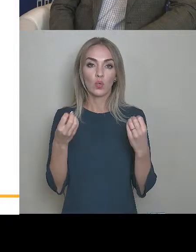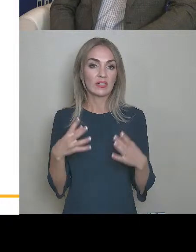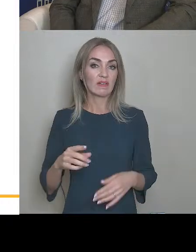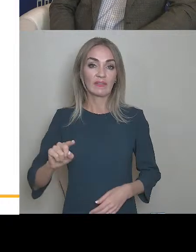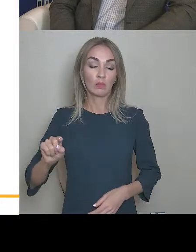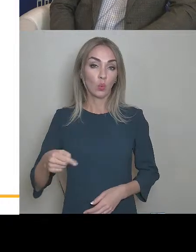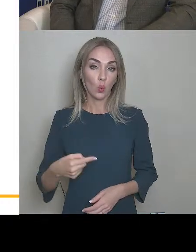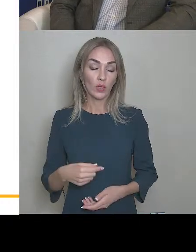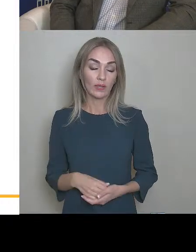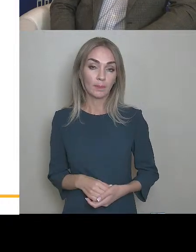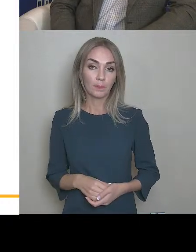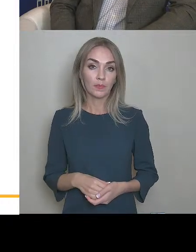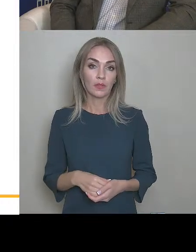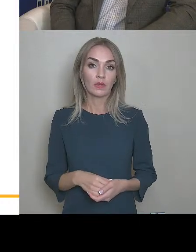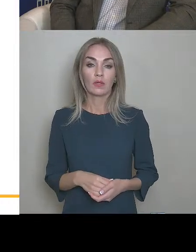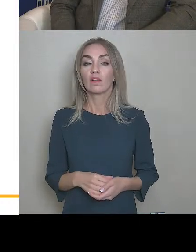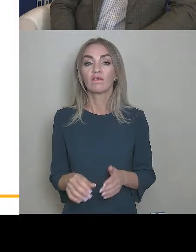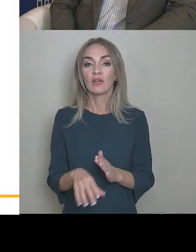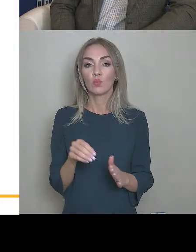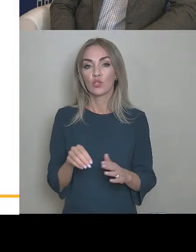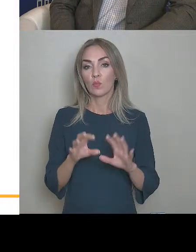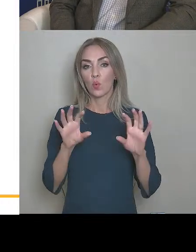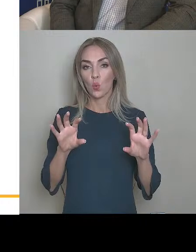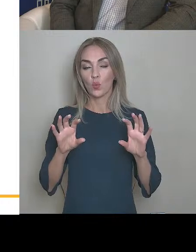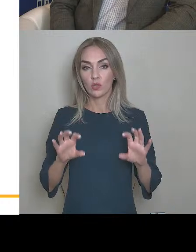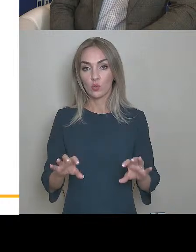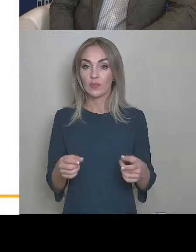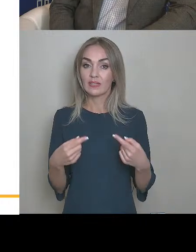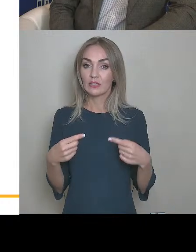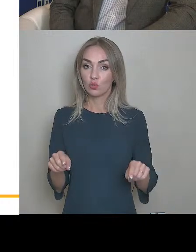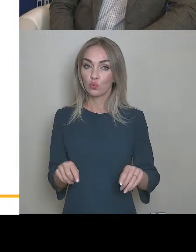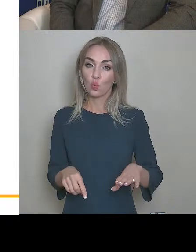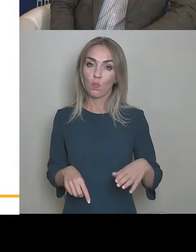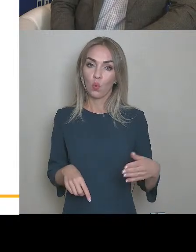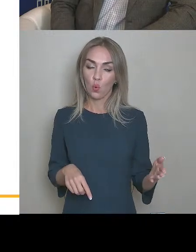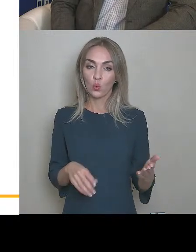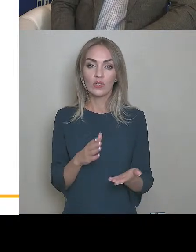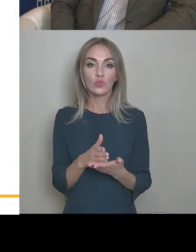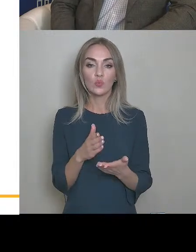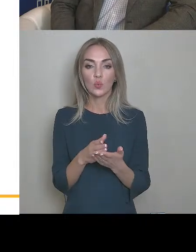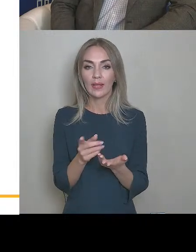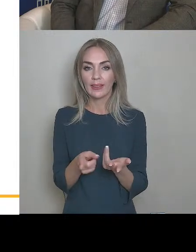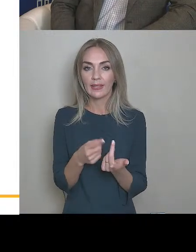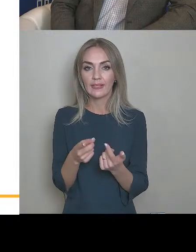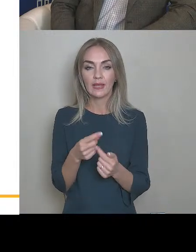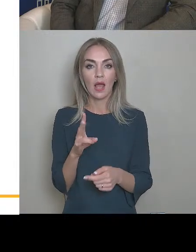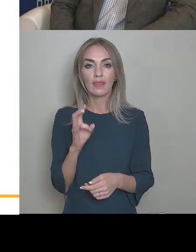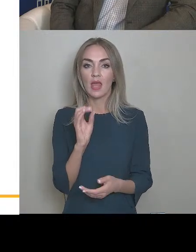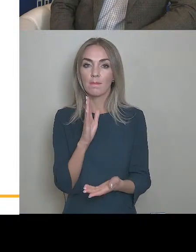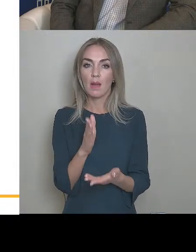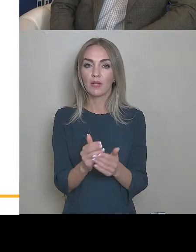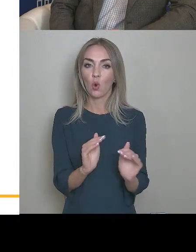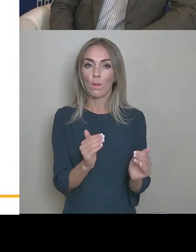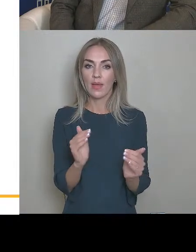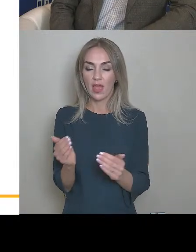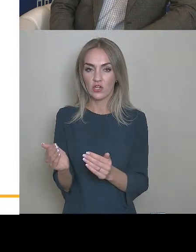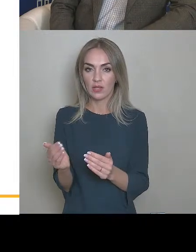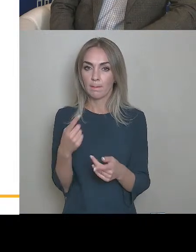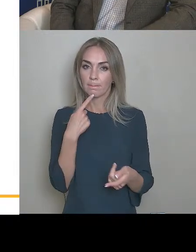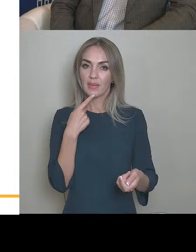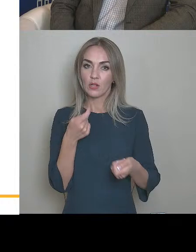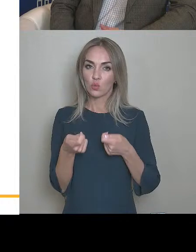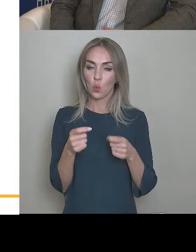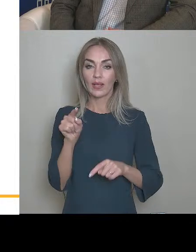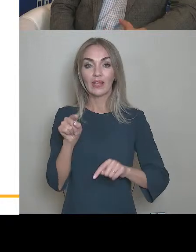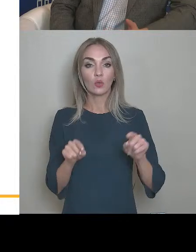hand, there are very simple requirements that are provided for by the Electoral Code. On the other hand, there is a